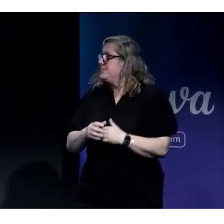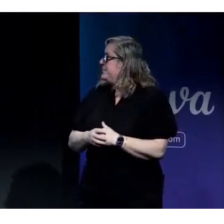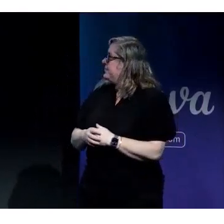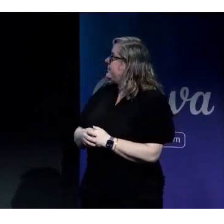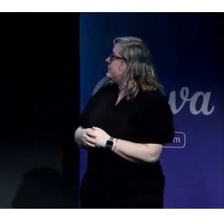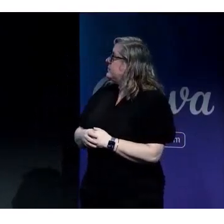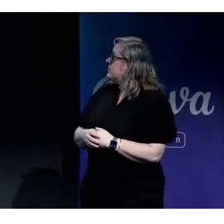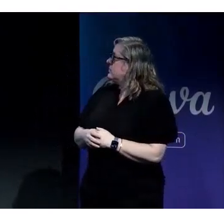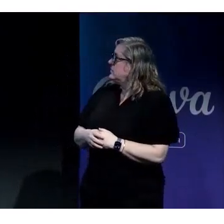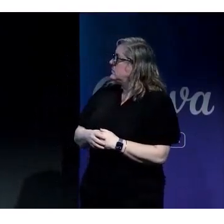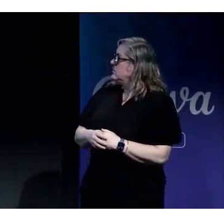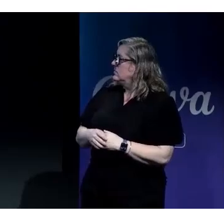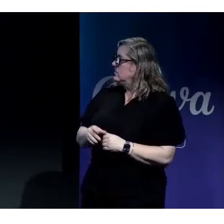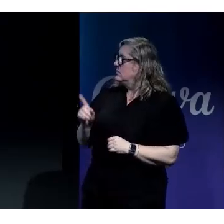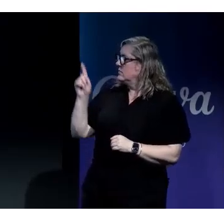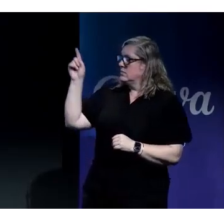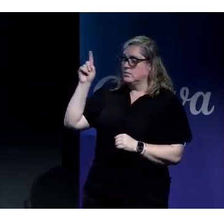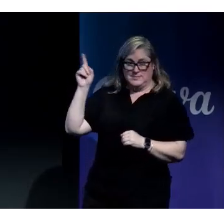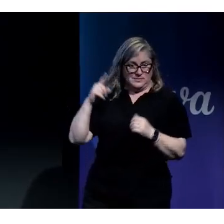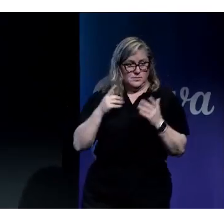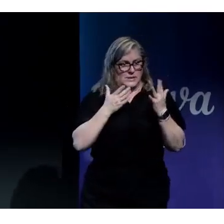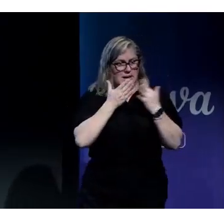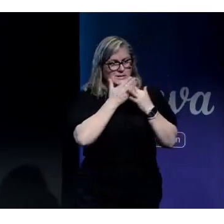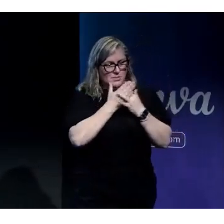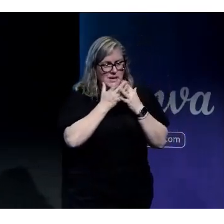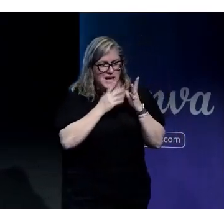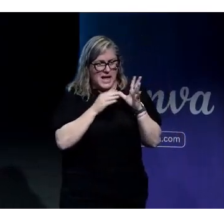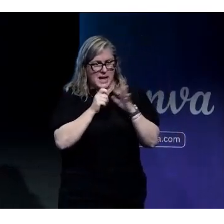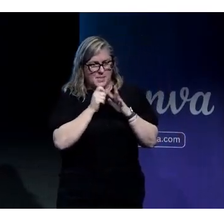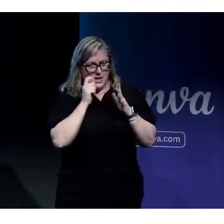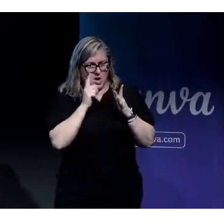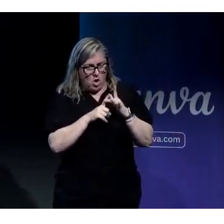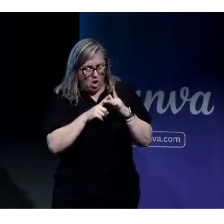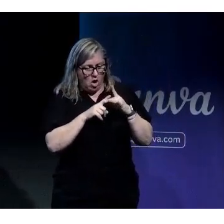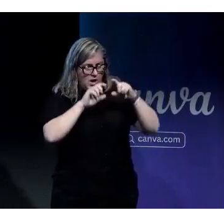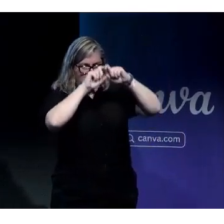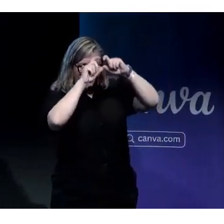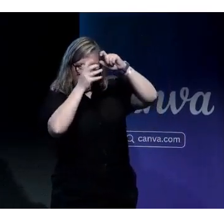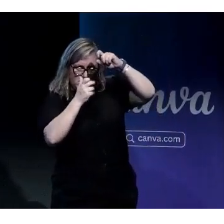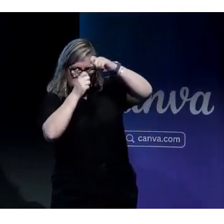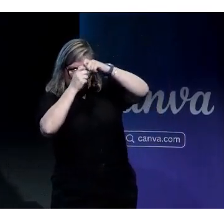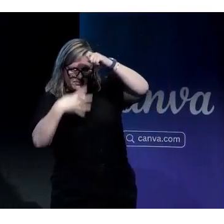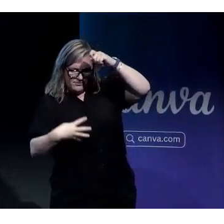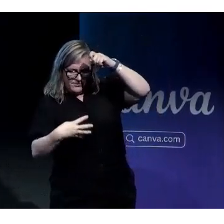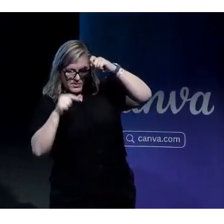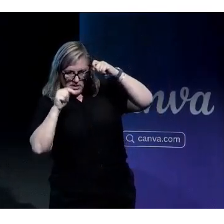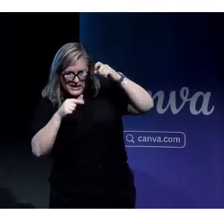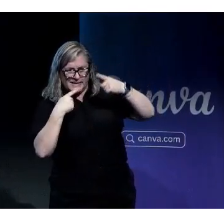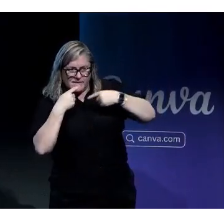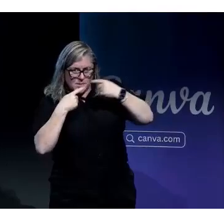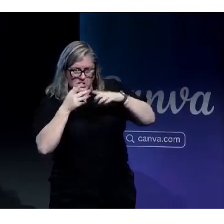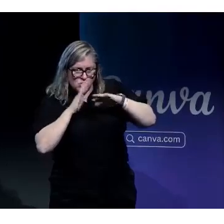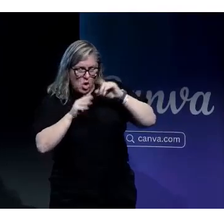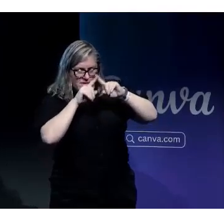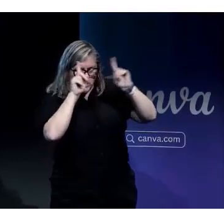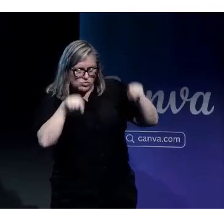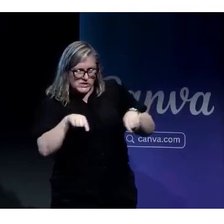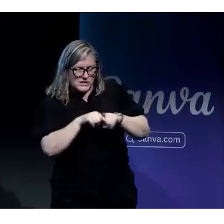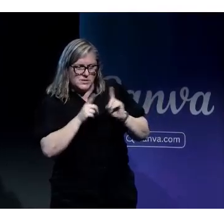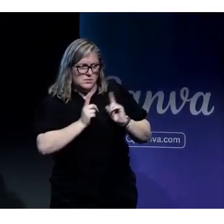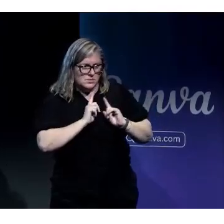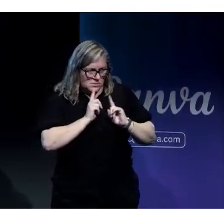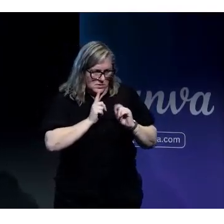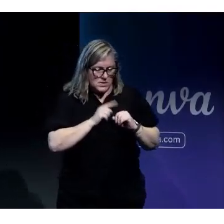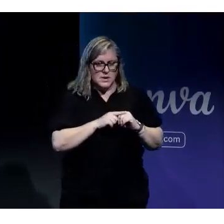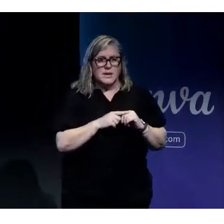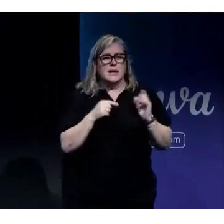So these accessibility APIs expose a tree that clients can navigate to get information about what's on the screen. The